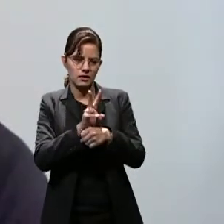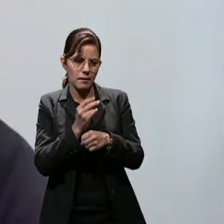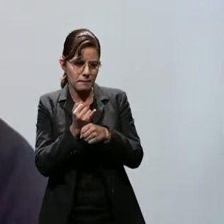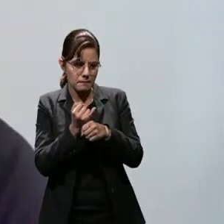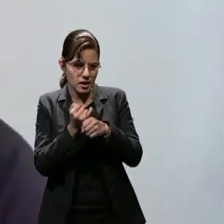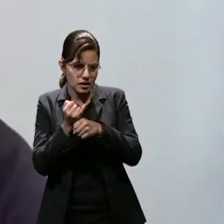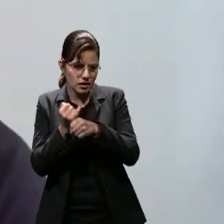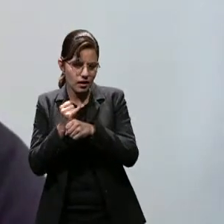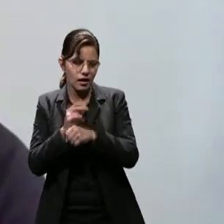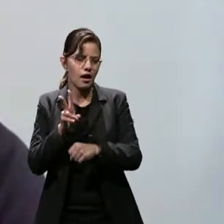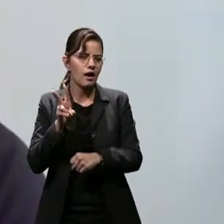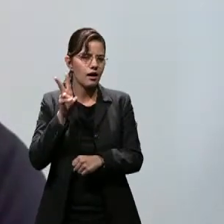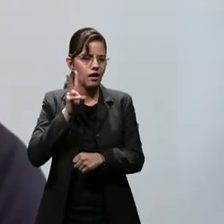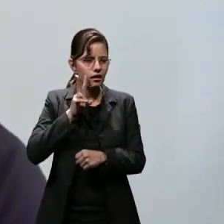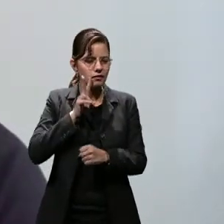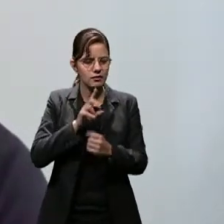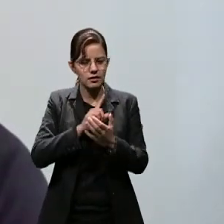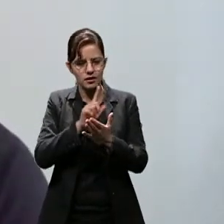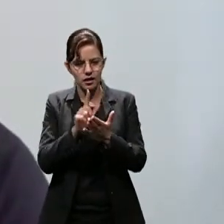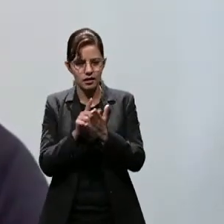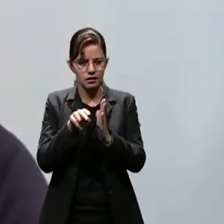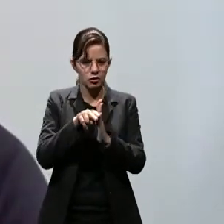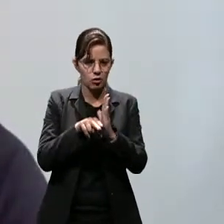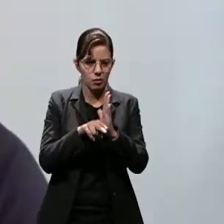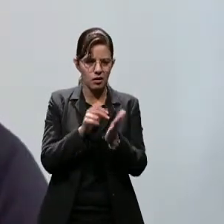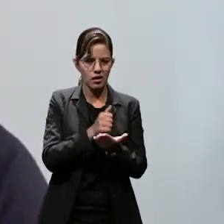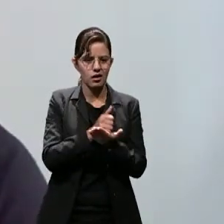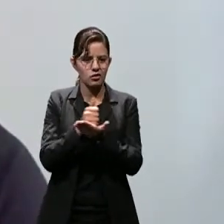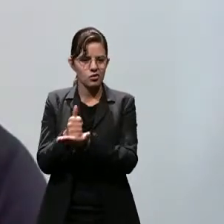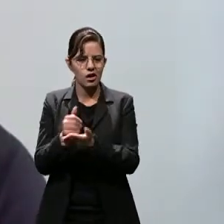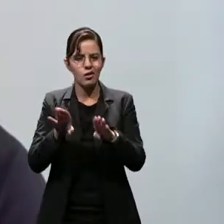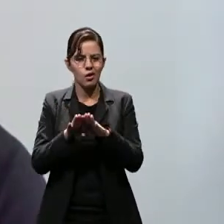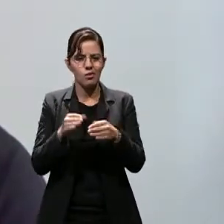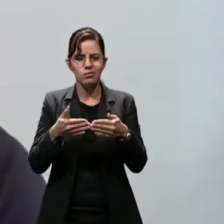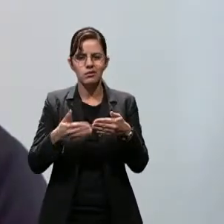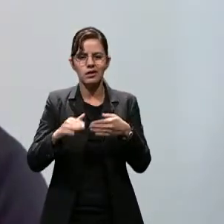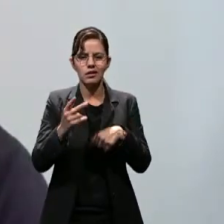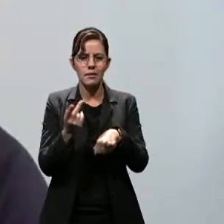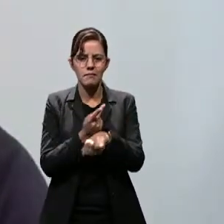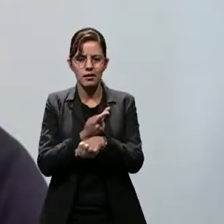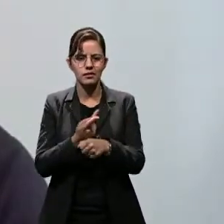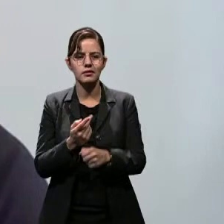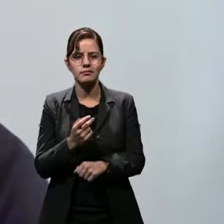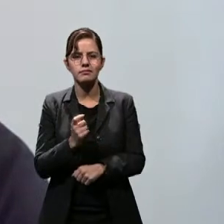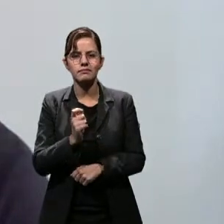the impact of gender policies. This study has great potential because